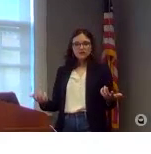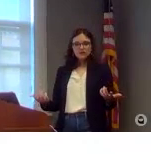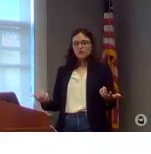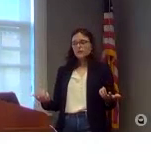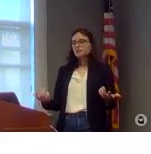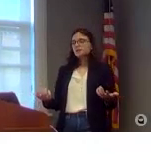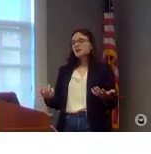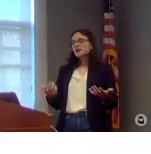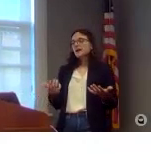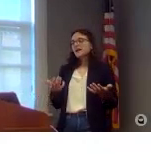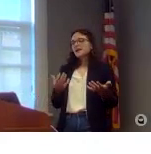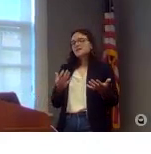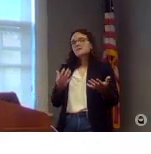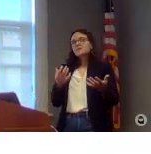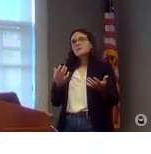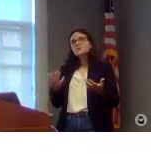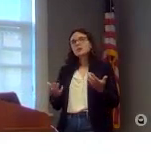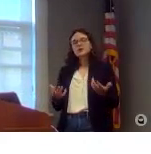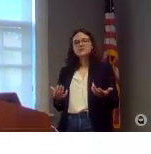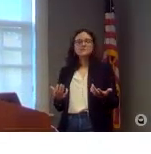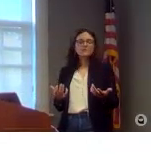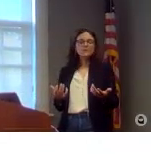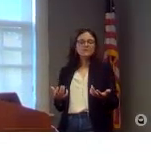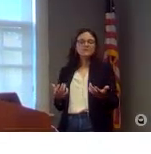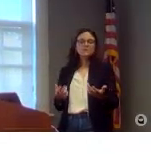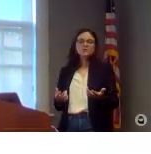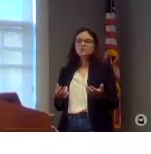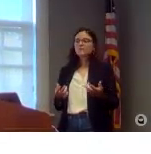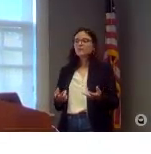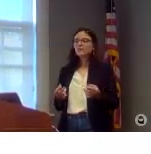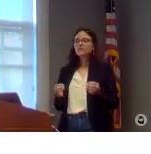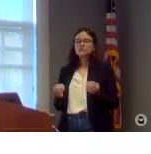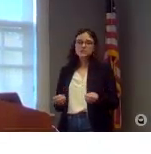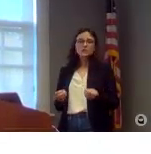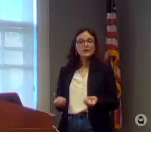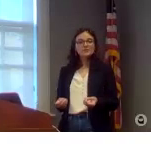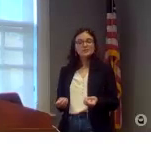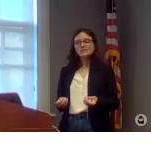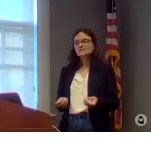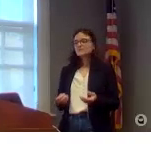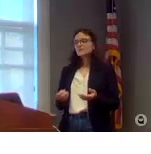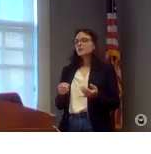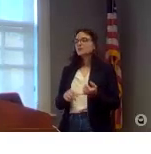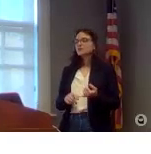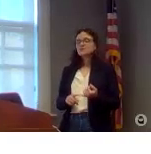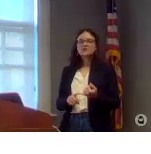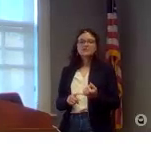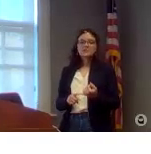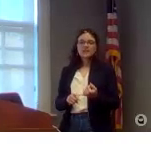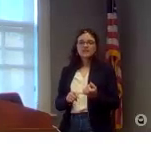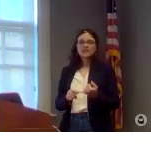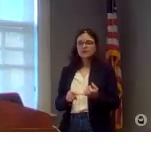is still ongoing, has, from a cultural heritage perspective, two very enduring questions.